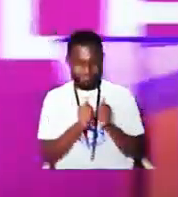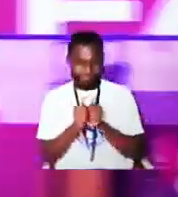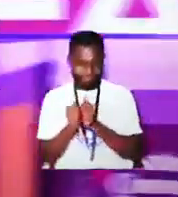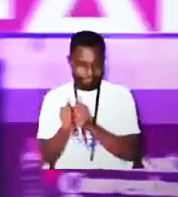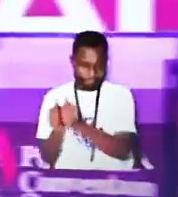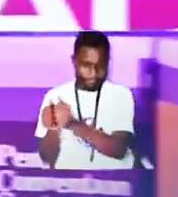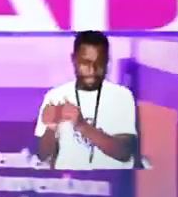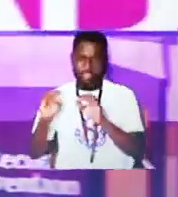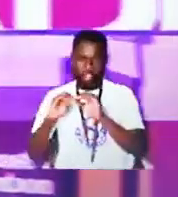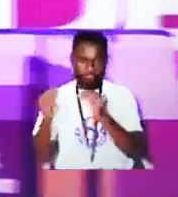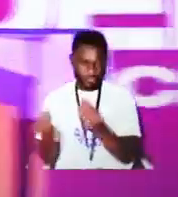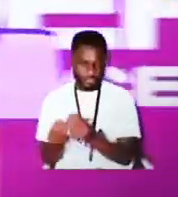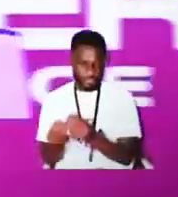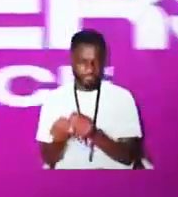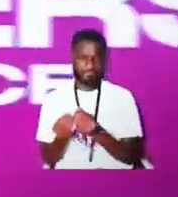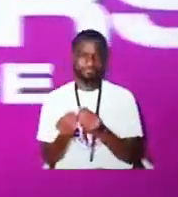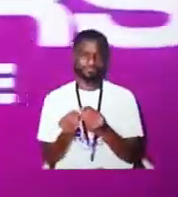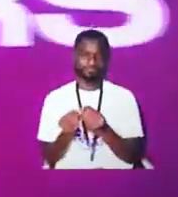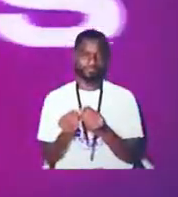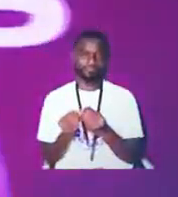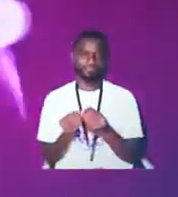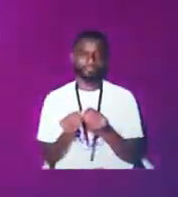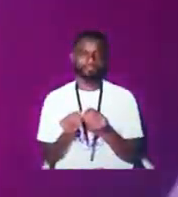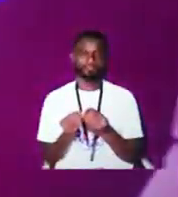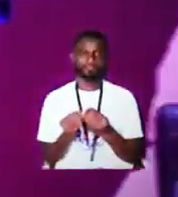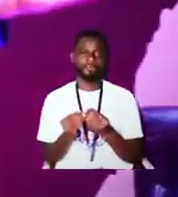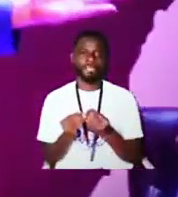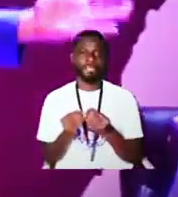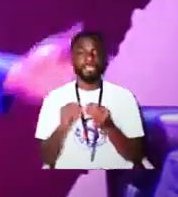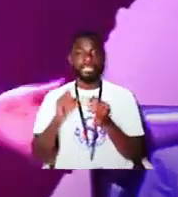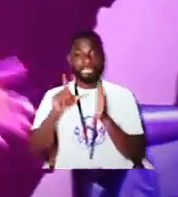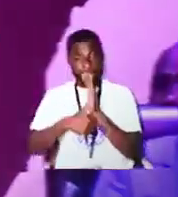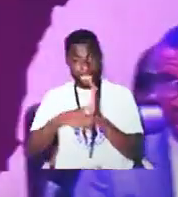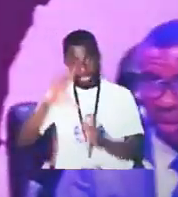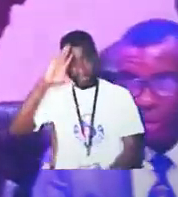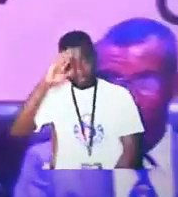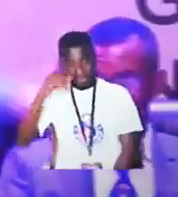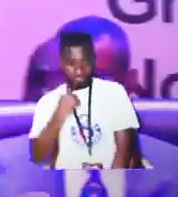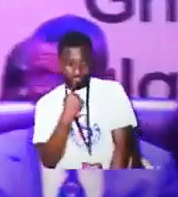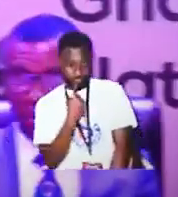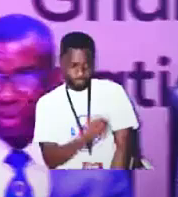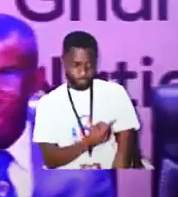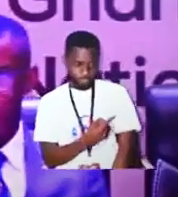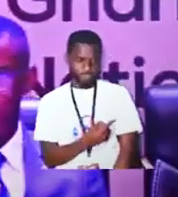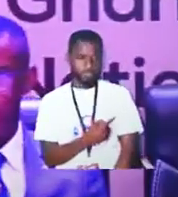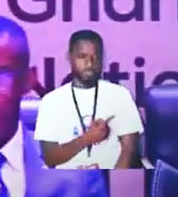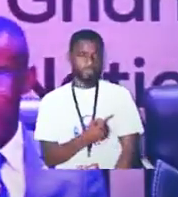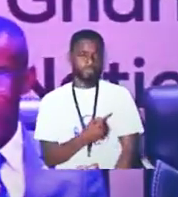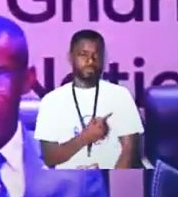He took my boy to his office. Then he told this man his story.